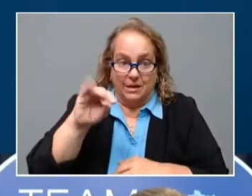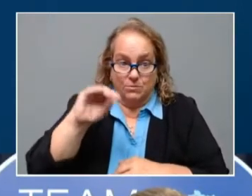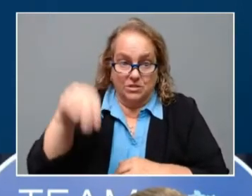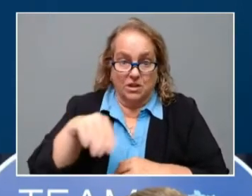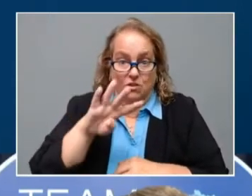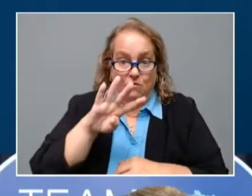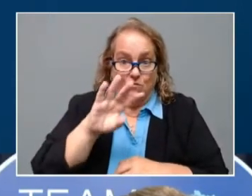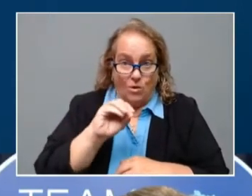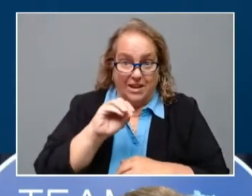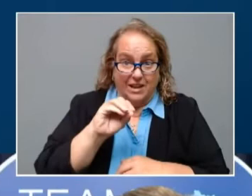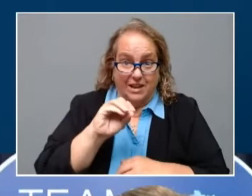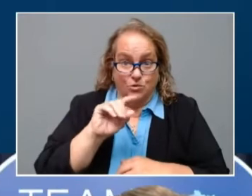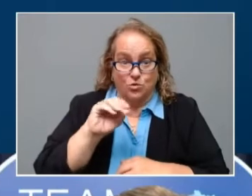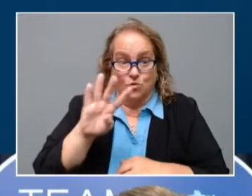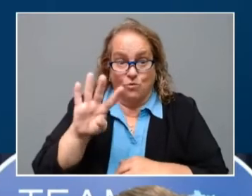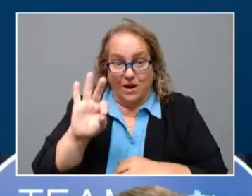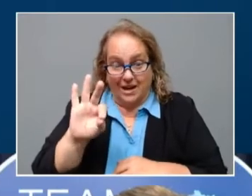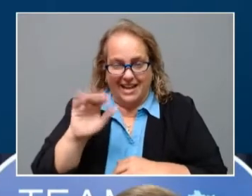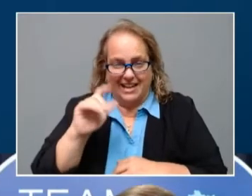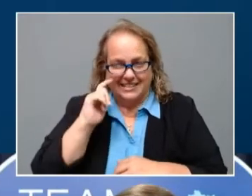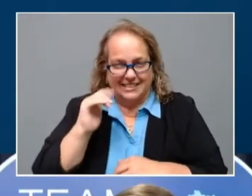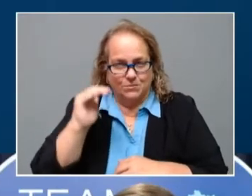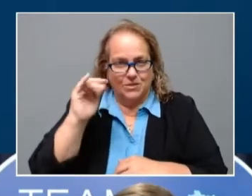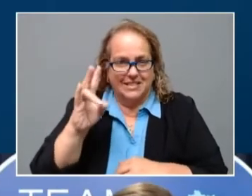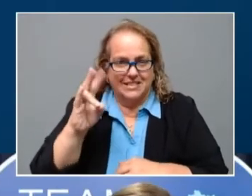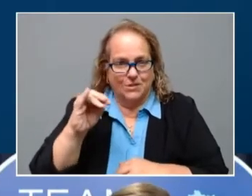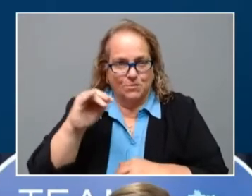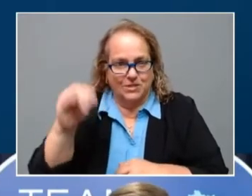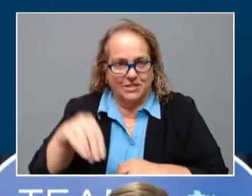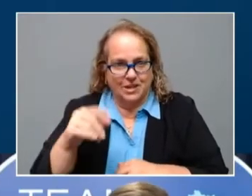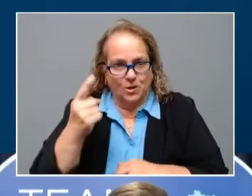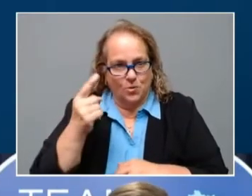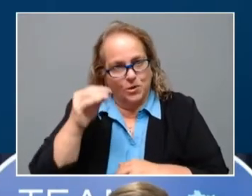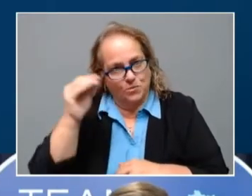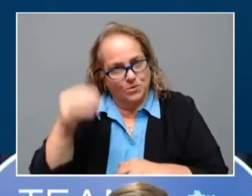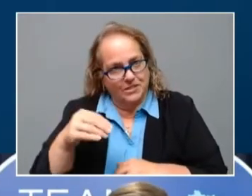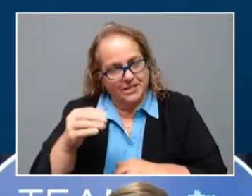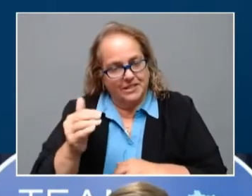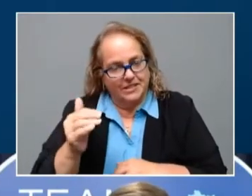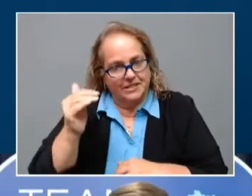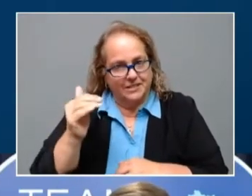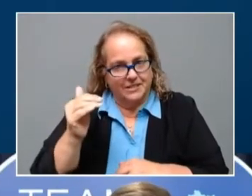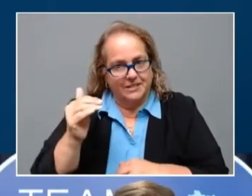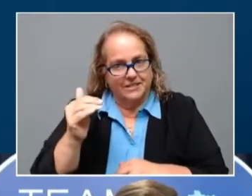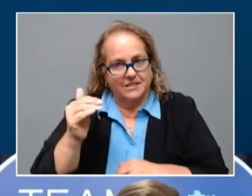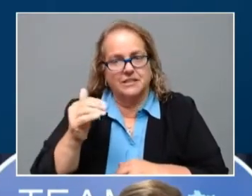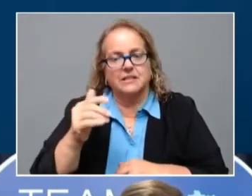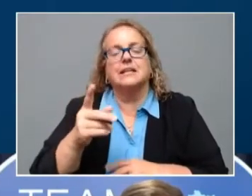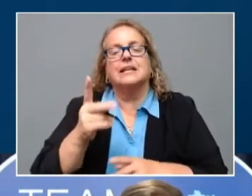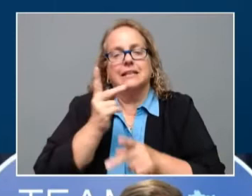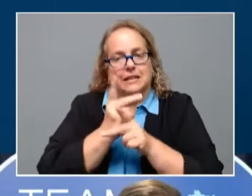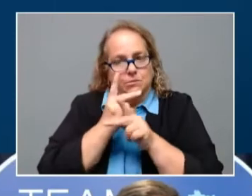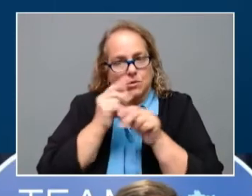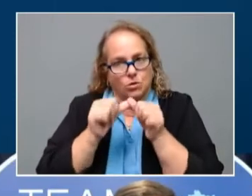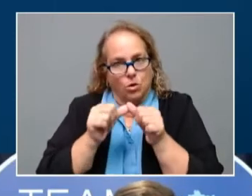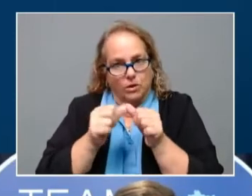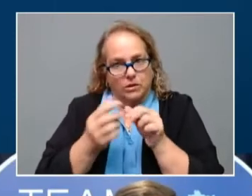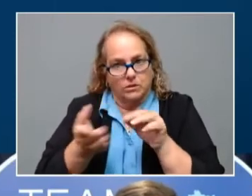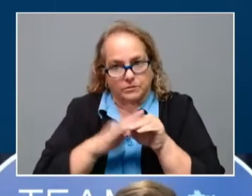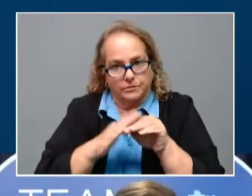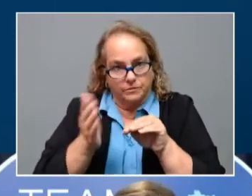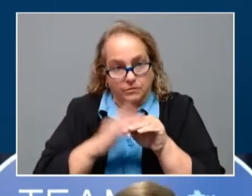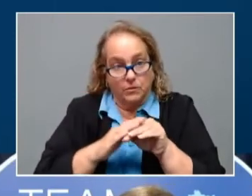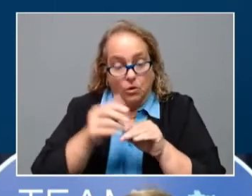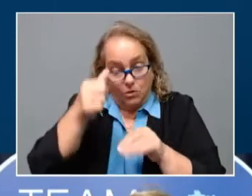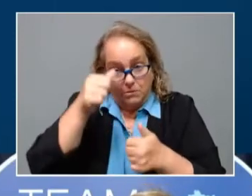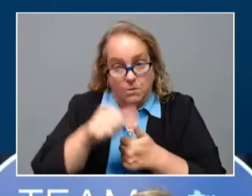up to 70%, up 1 percentage point. That's my demographic. Keep going. Remember, 100% of people